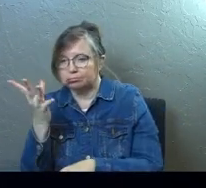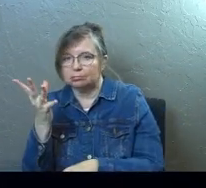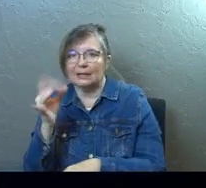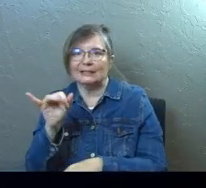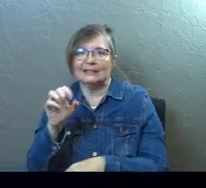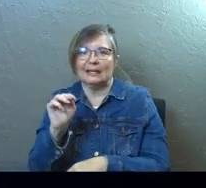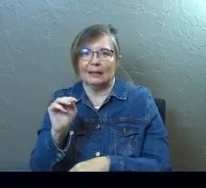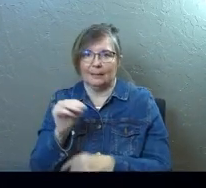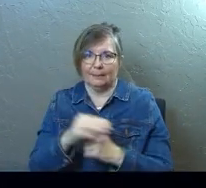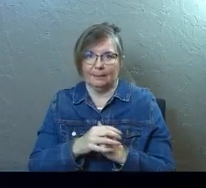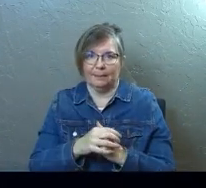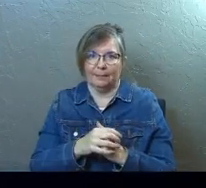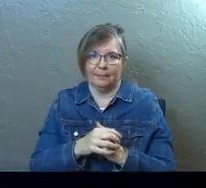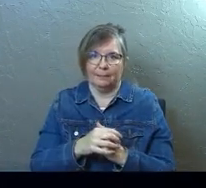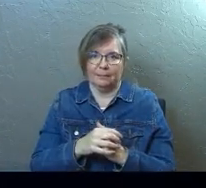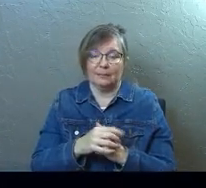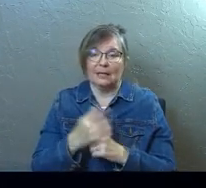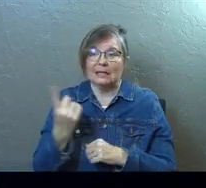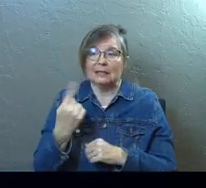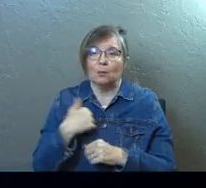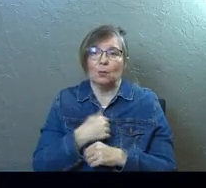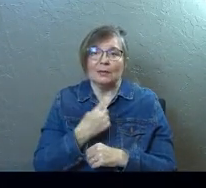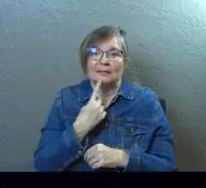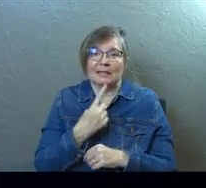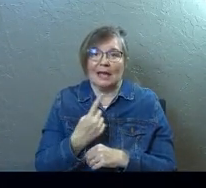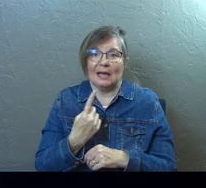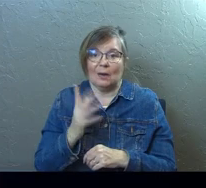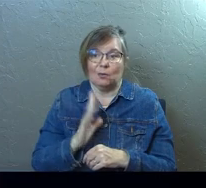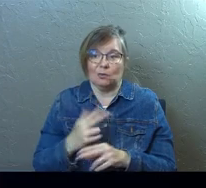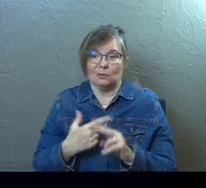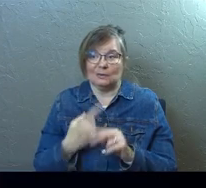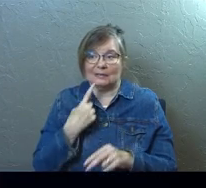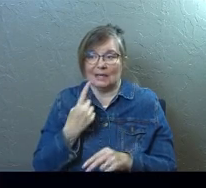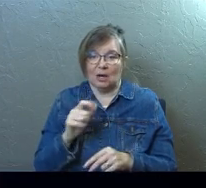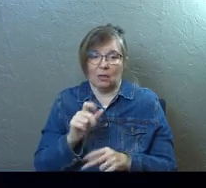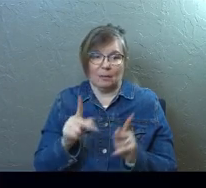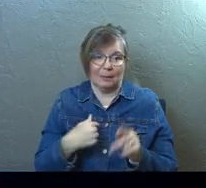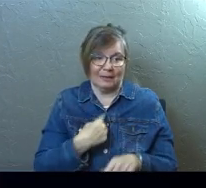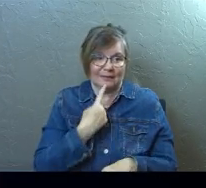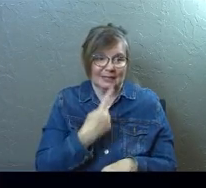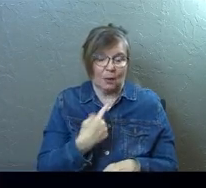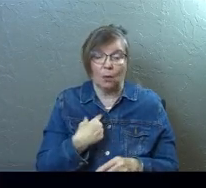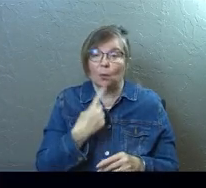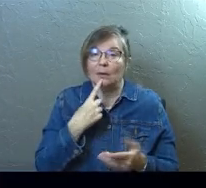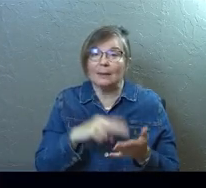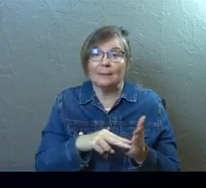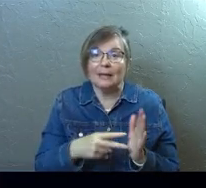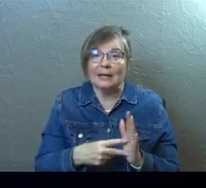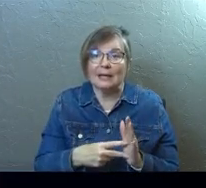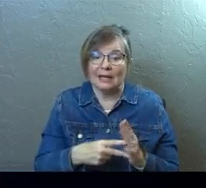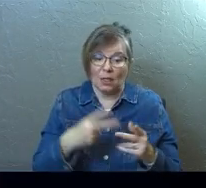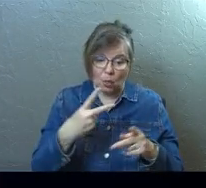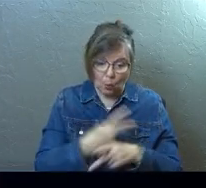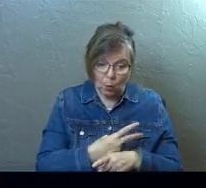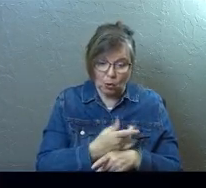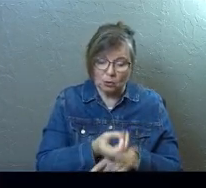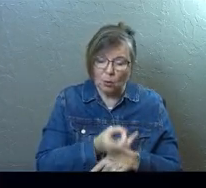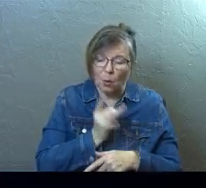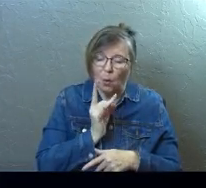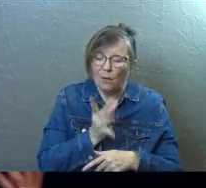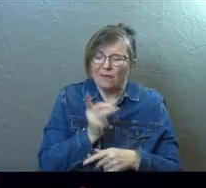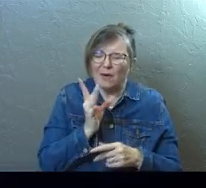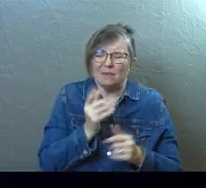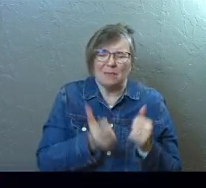an idiom. It's just something that we say and we're used to saying, and other people have said it. And what we're saying is it's the worst of the worst, right?